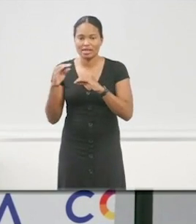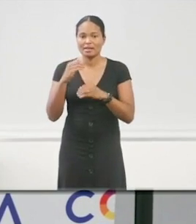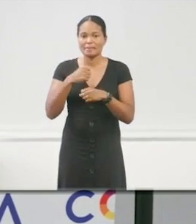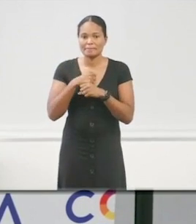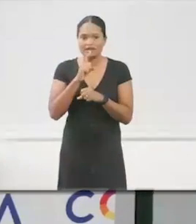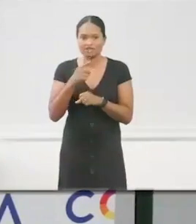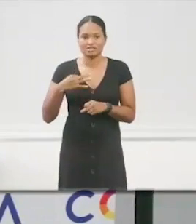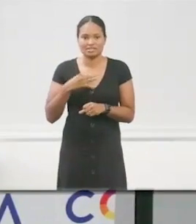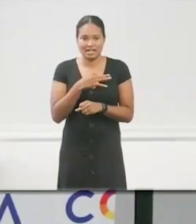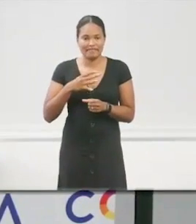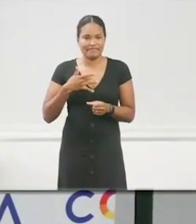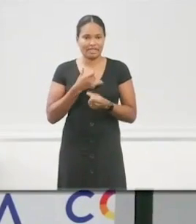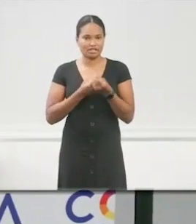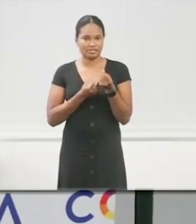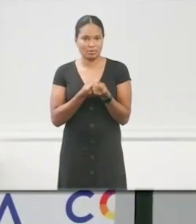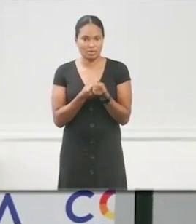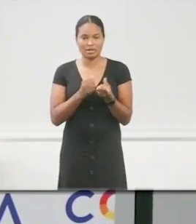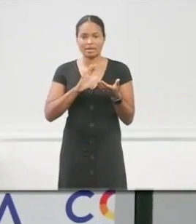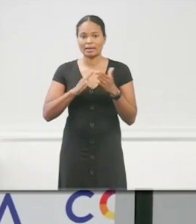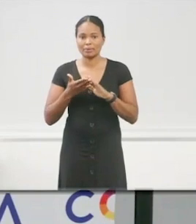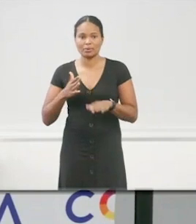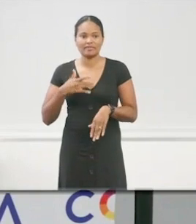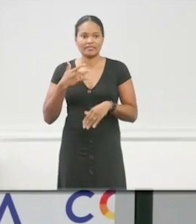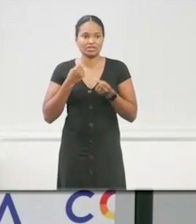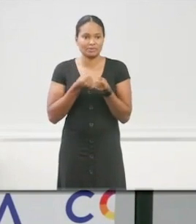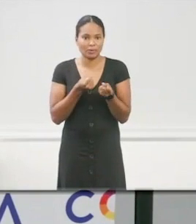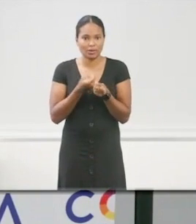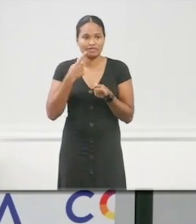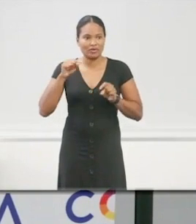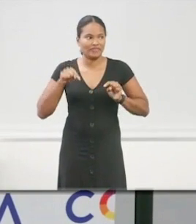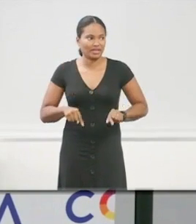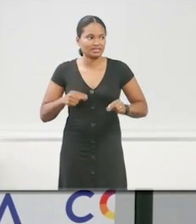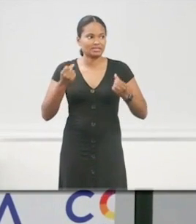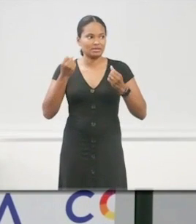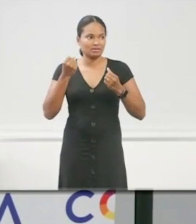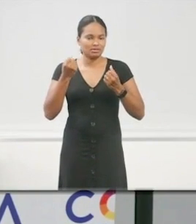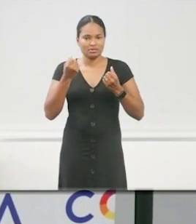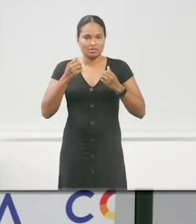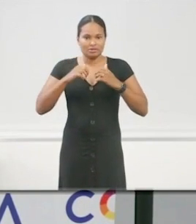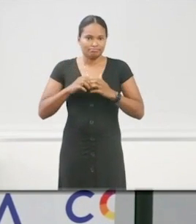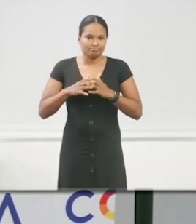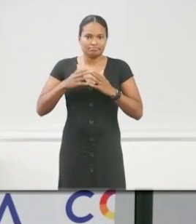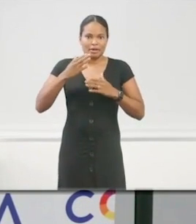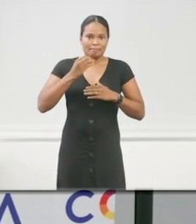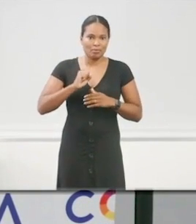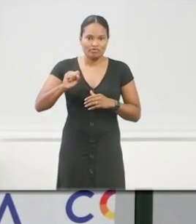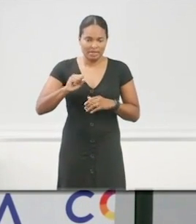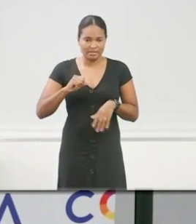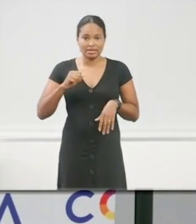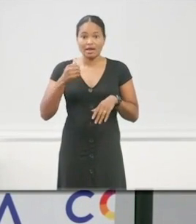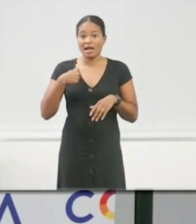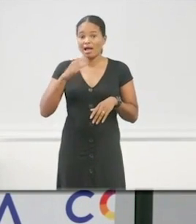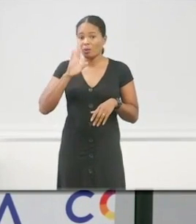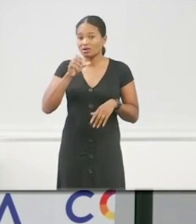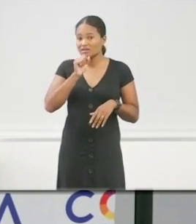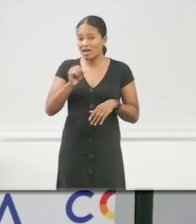staff feel supported and our community feels supported in this movement. While also, I would love maybe next year putting a plug in for you,